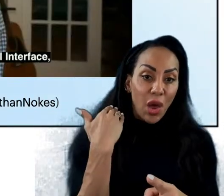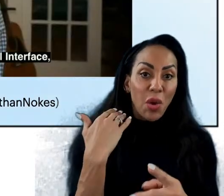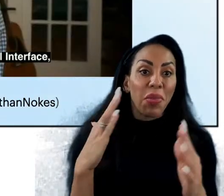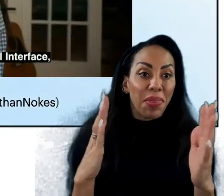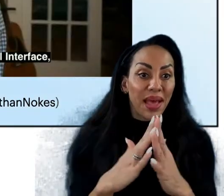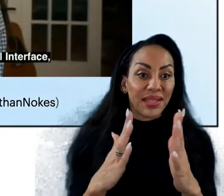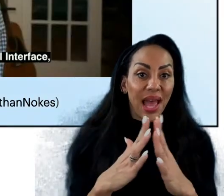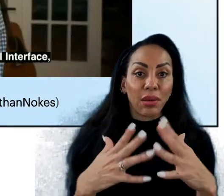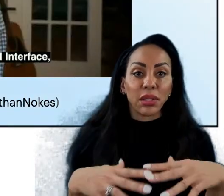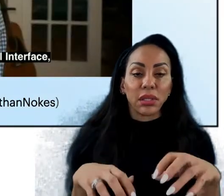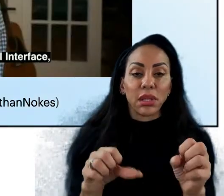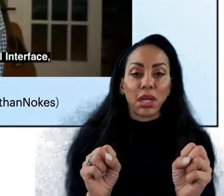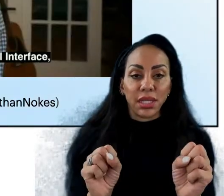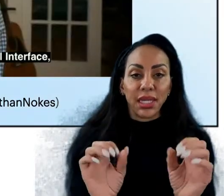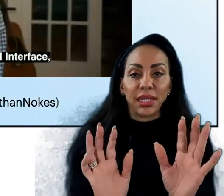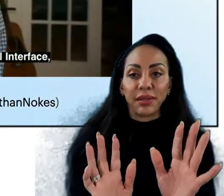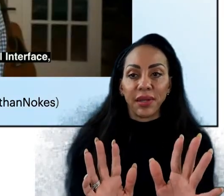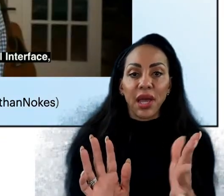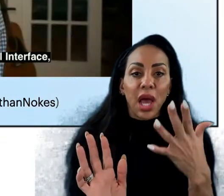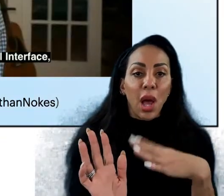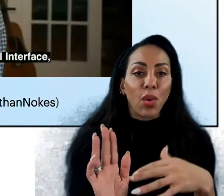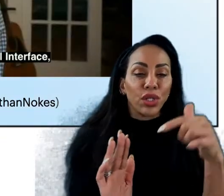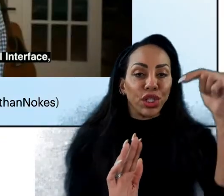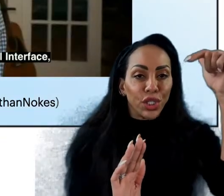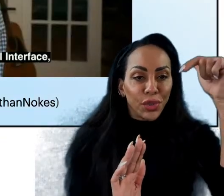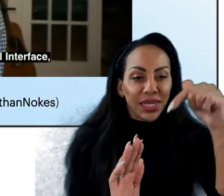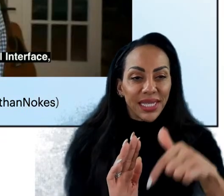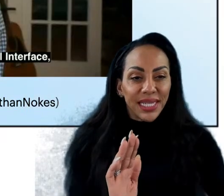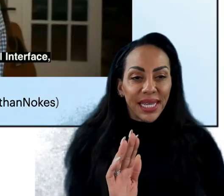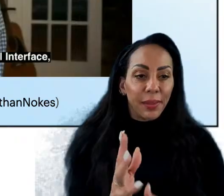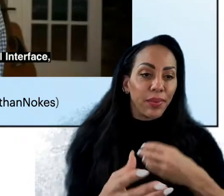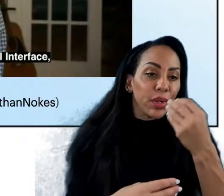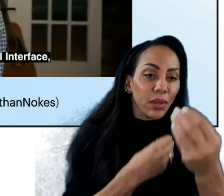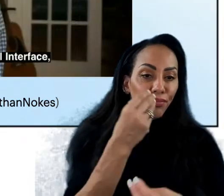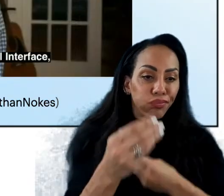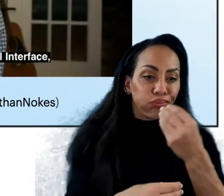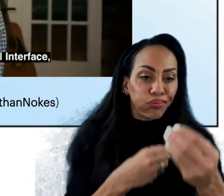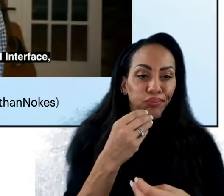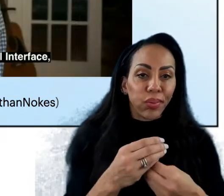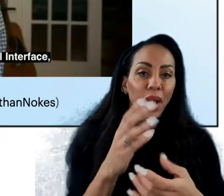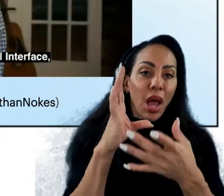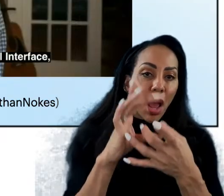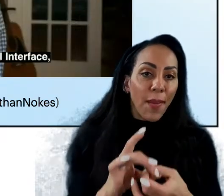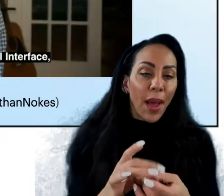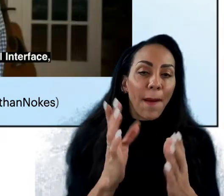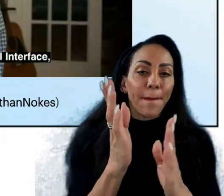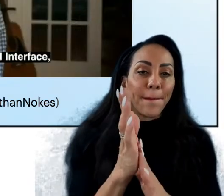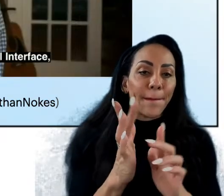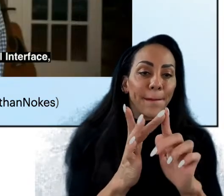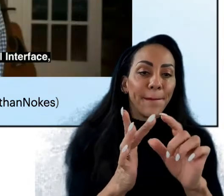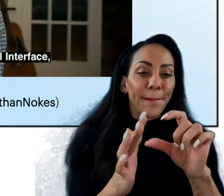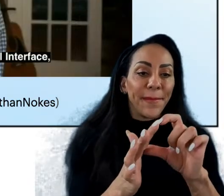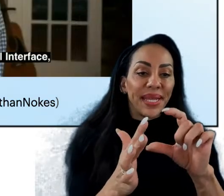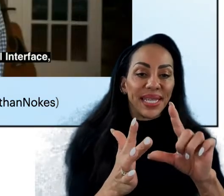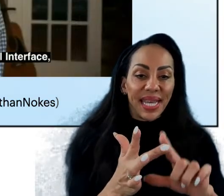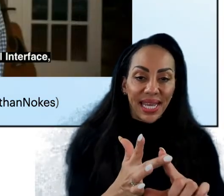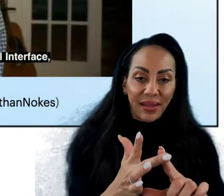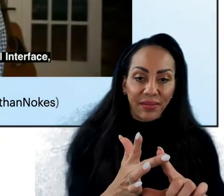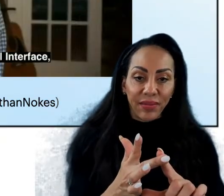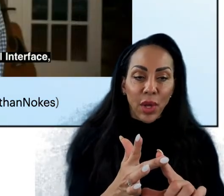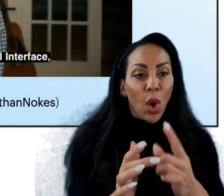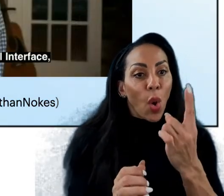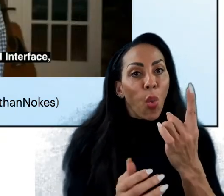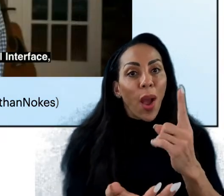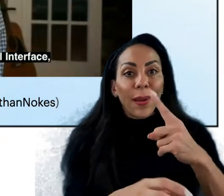wanted to do a really deep dive on MIDI, and I probably could do a whole hour on it, but this is one quick minute